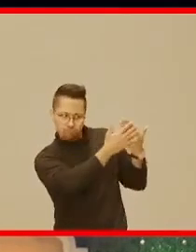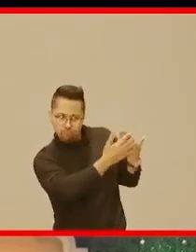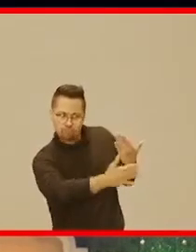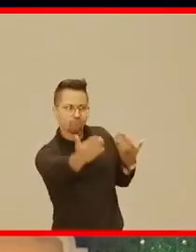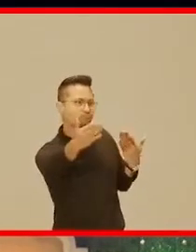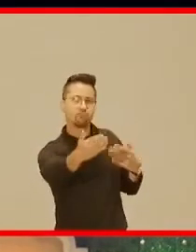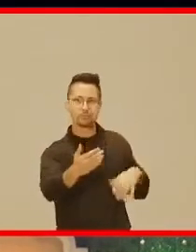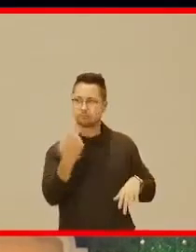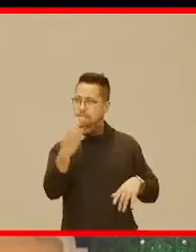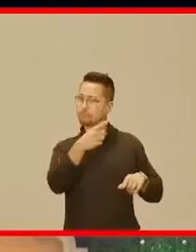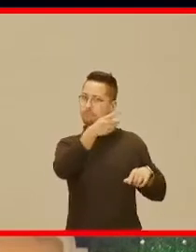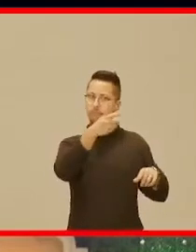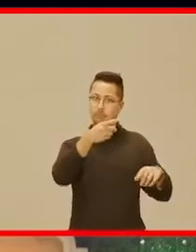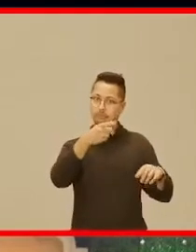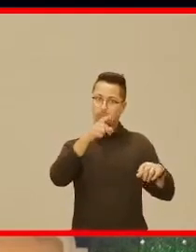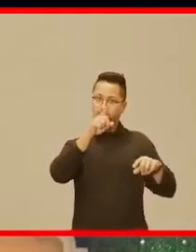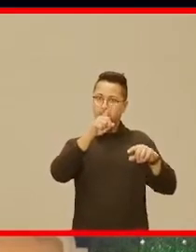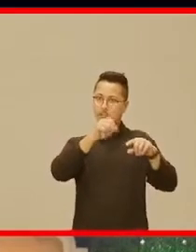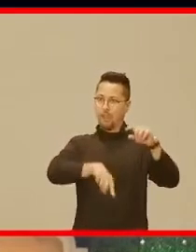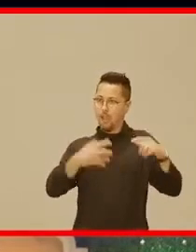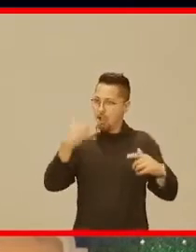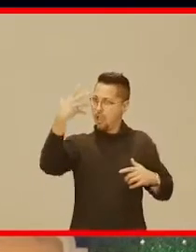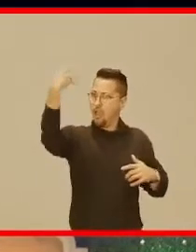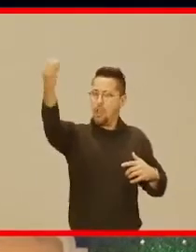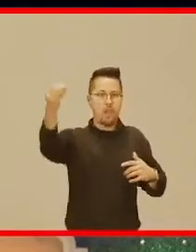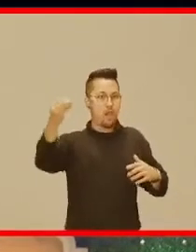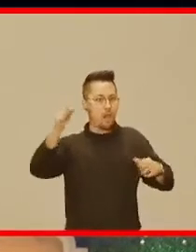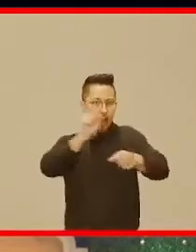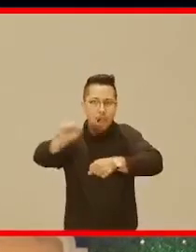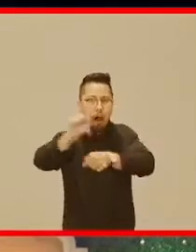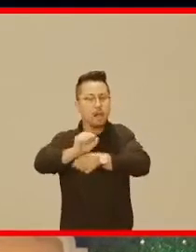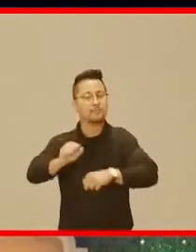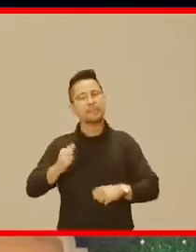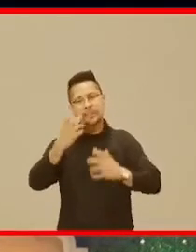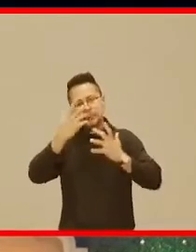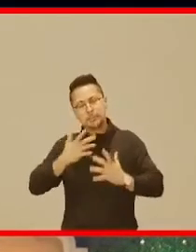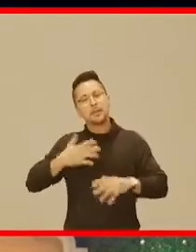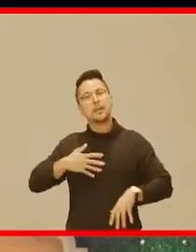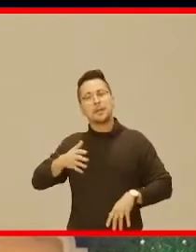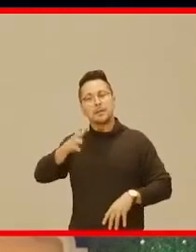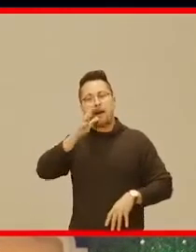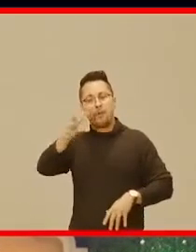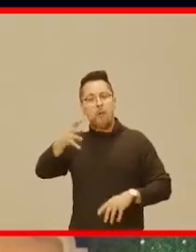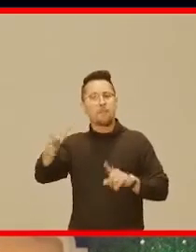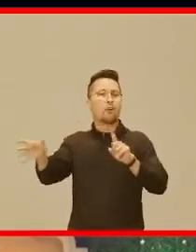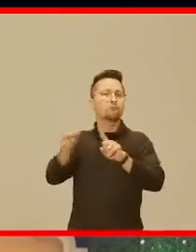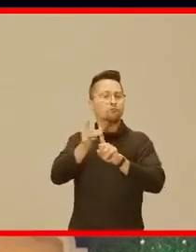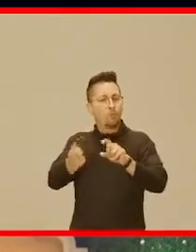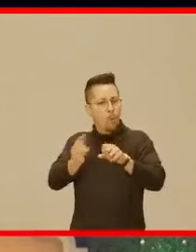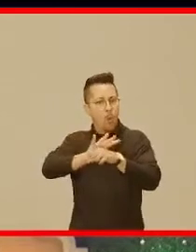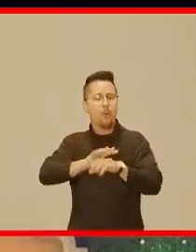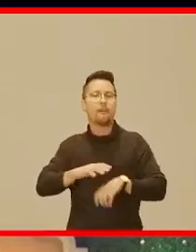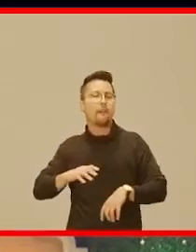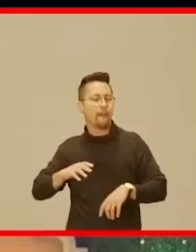he couldn't really physically work. But unfortunately, my grandmother got COVID and she passed away the last month. So,